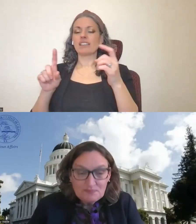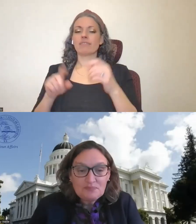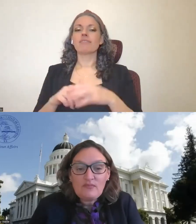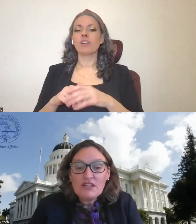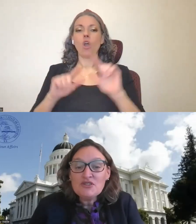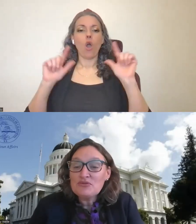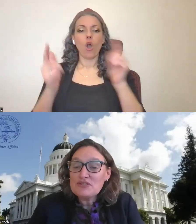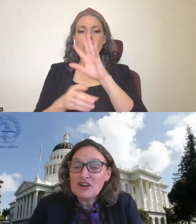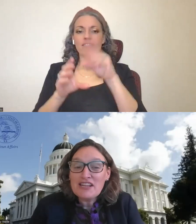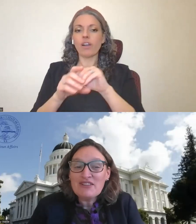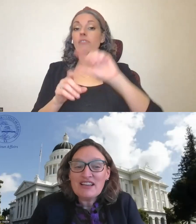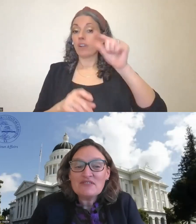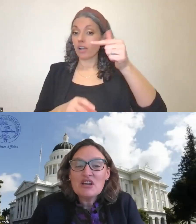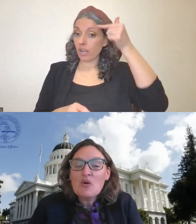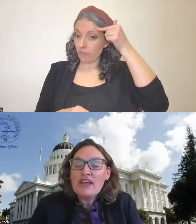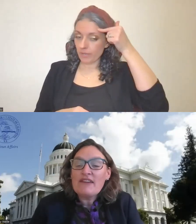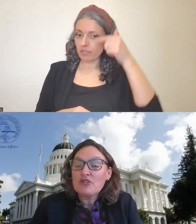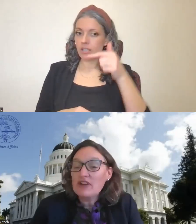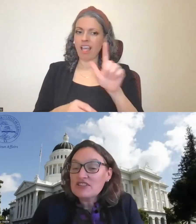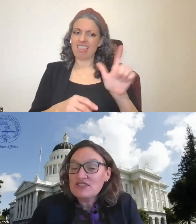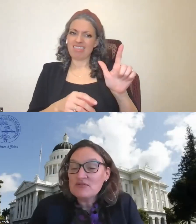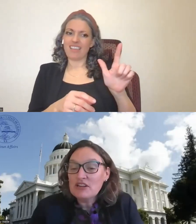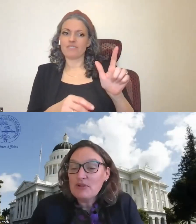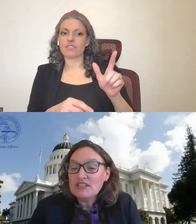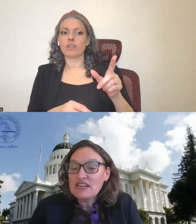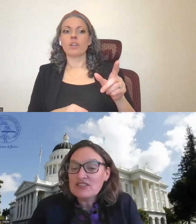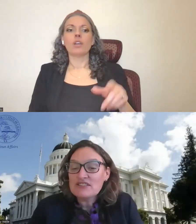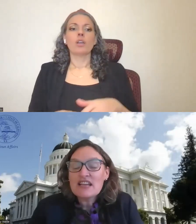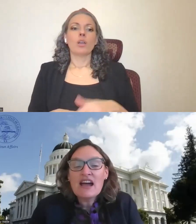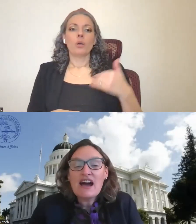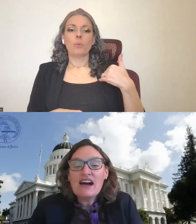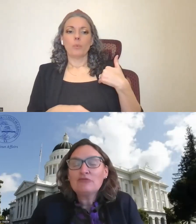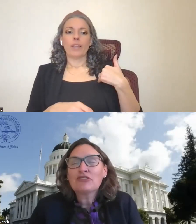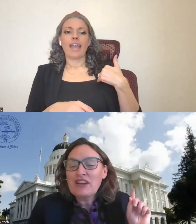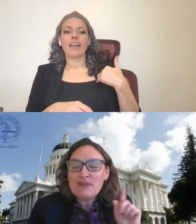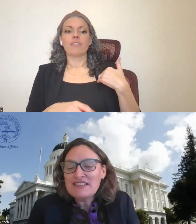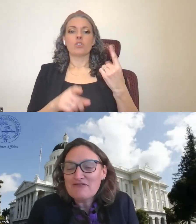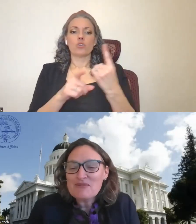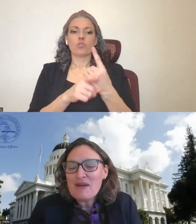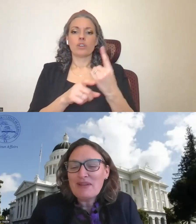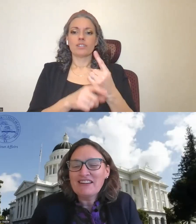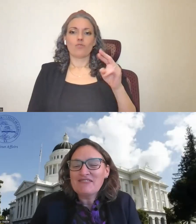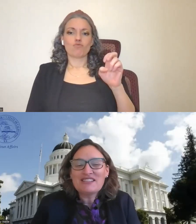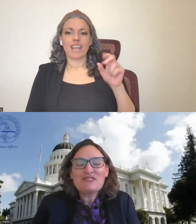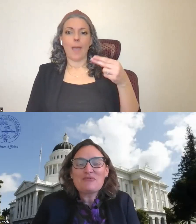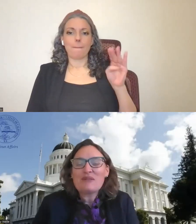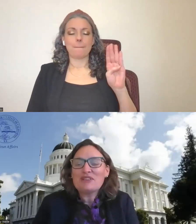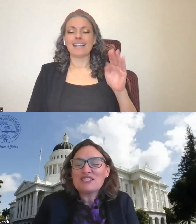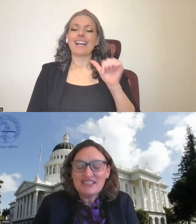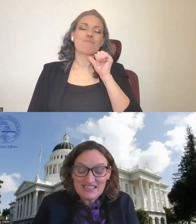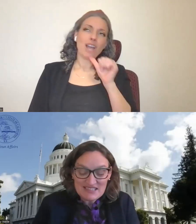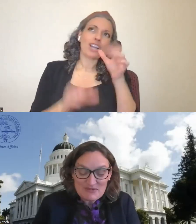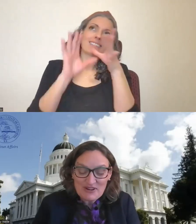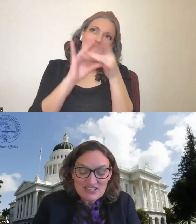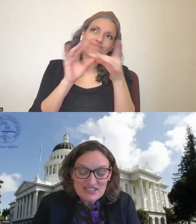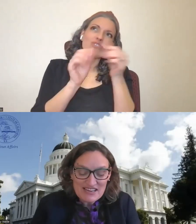government. So starting in the left, we have corrections and rehabilitation. I'll refrain myself from commenting on every single one, but just